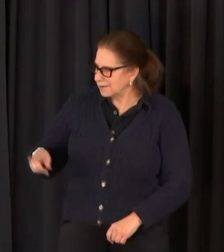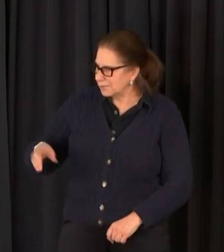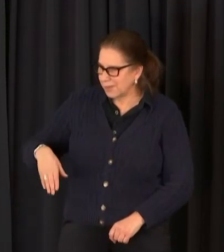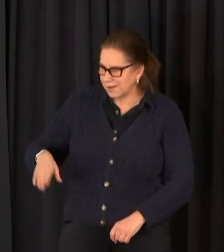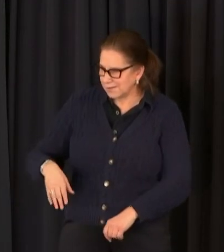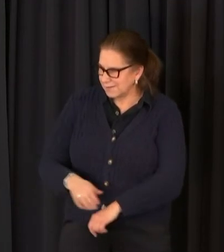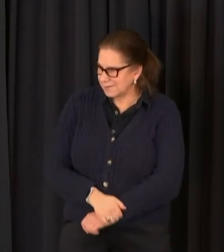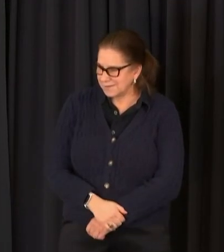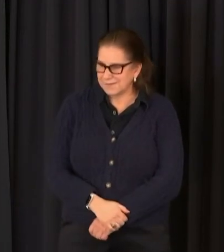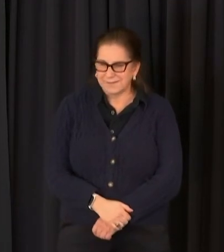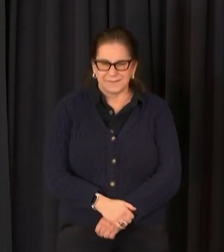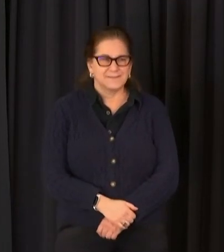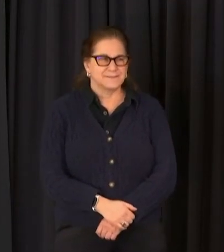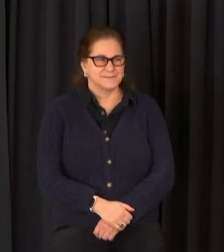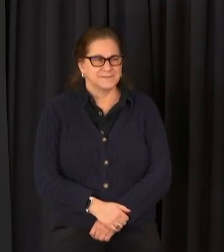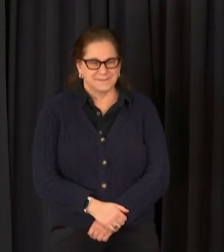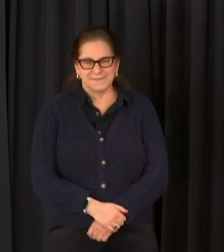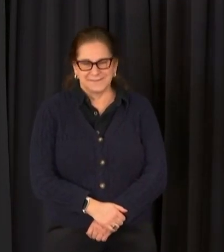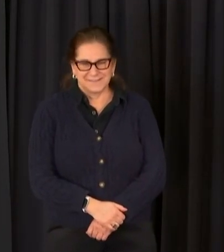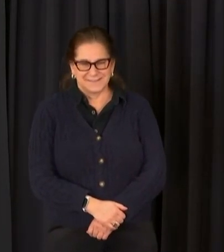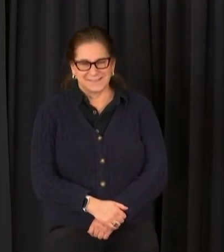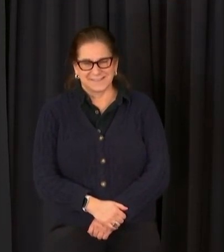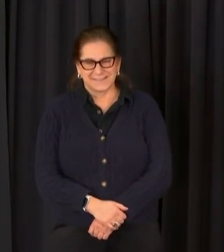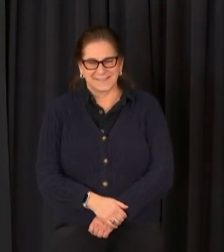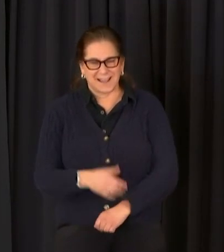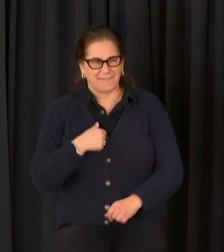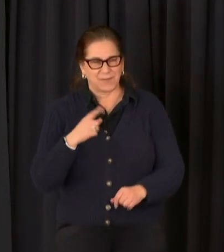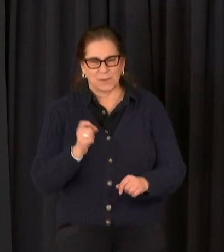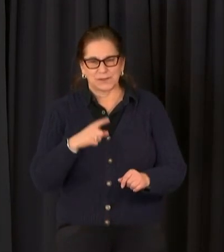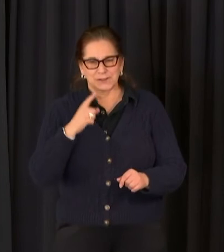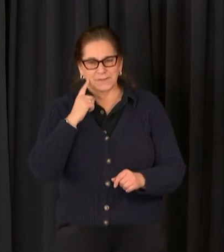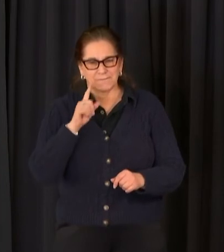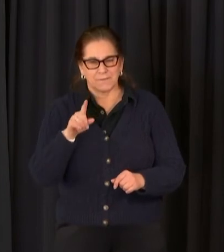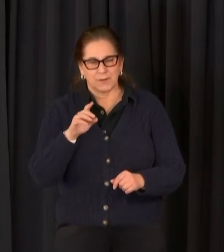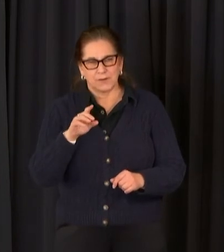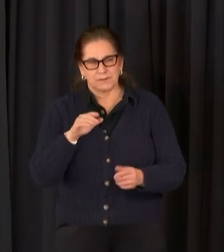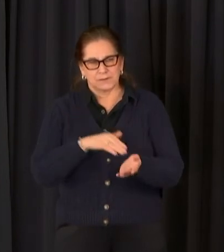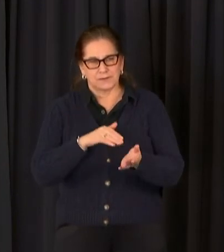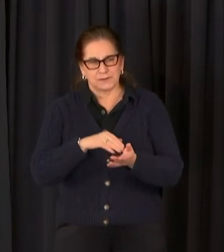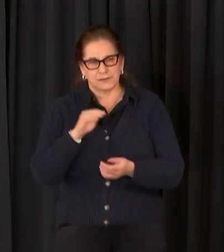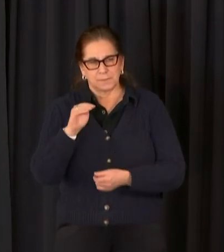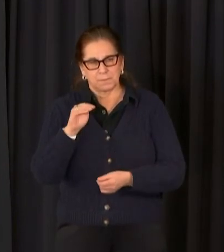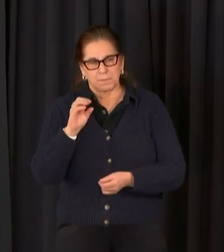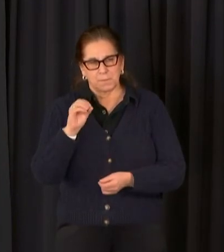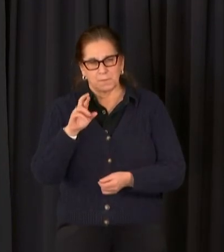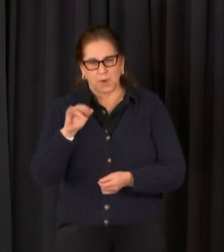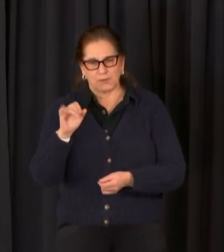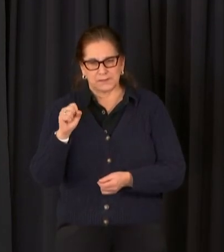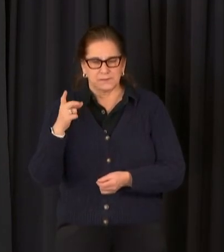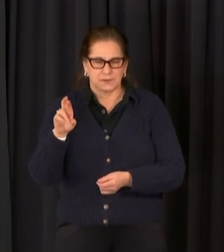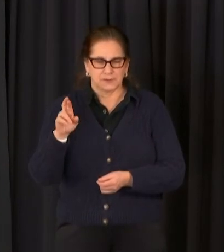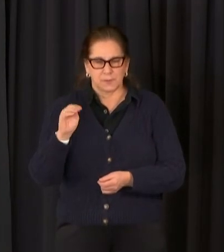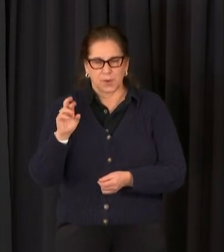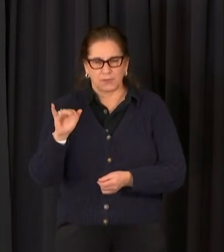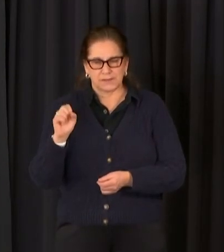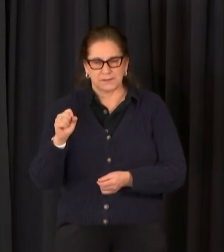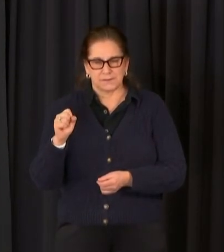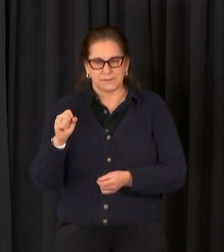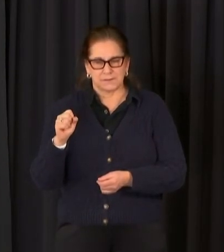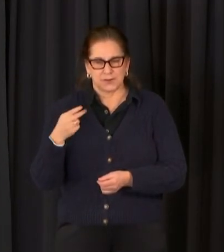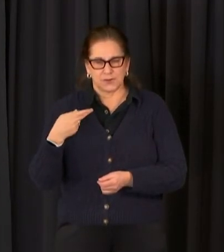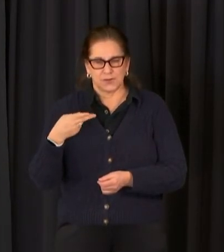Wow. I'd just like to ask Dr. Morris Hughes about the PUA. And you sent the checks for